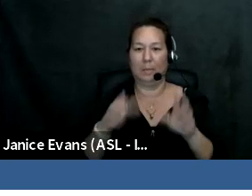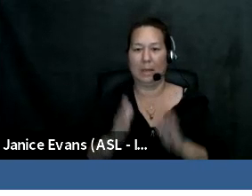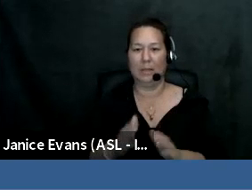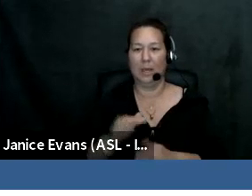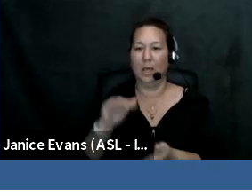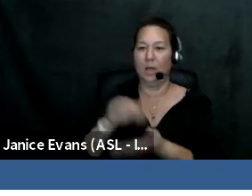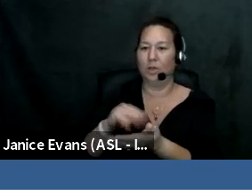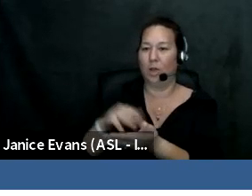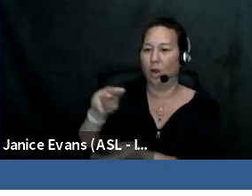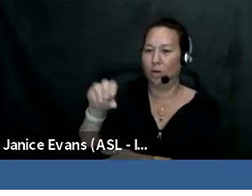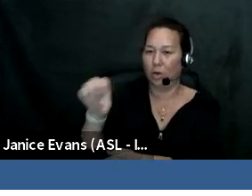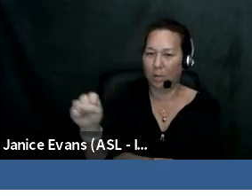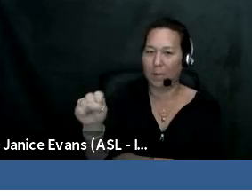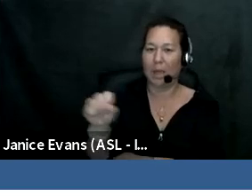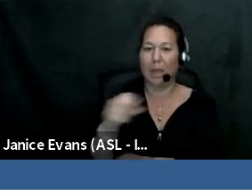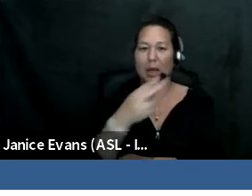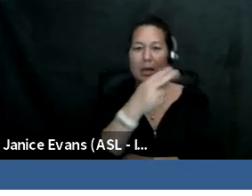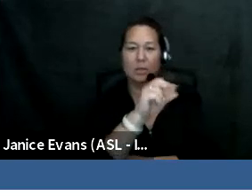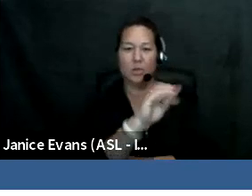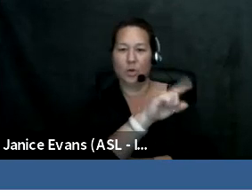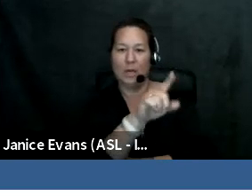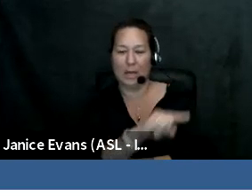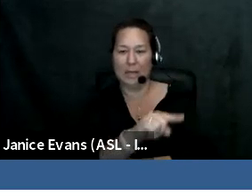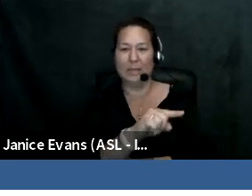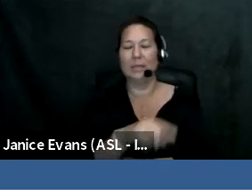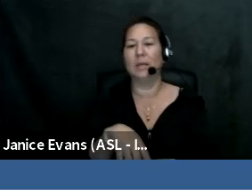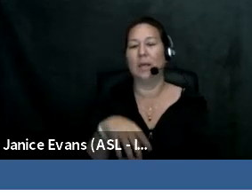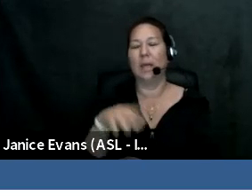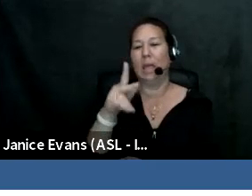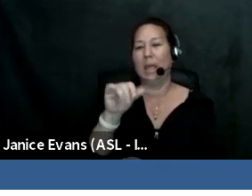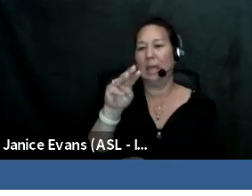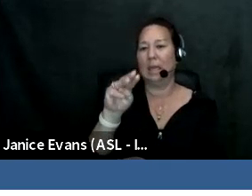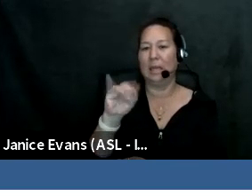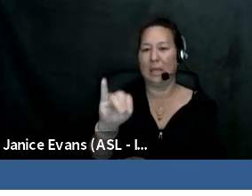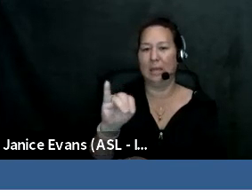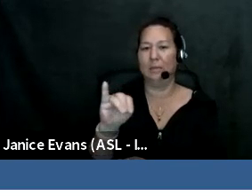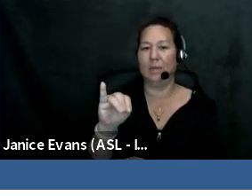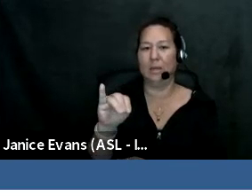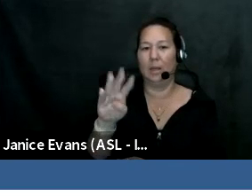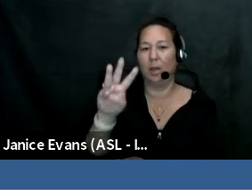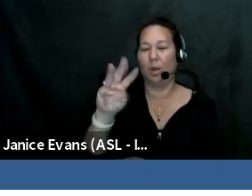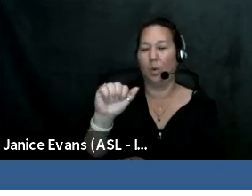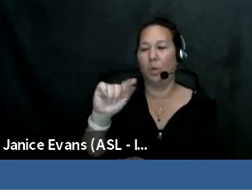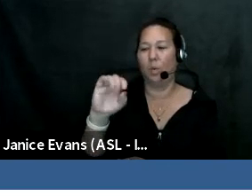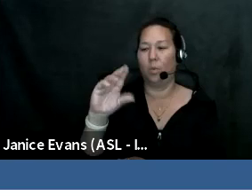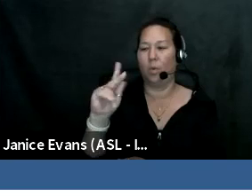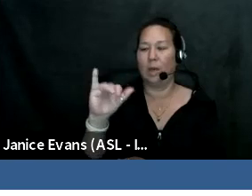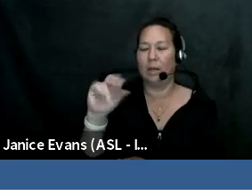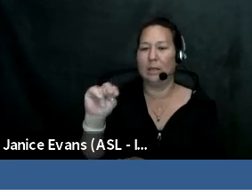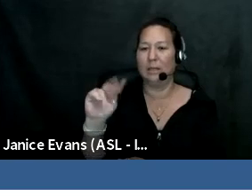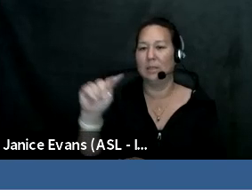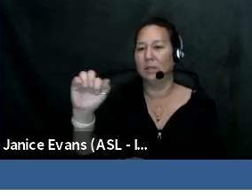Hernandez, and Kimi Watkins-Tartt, to send us off with some final words in the next few